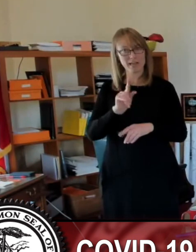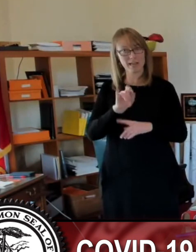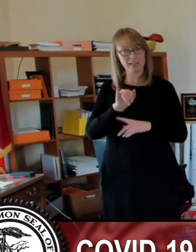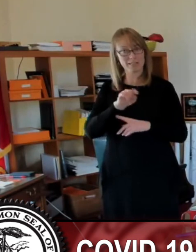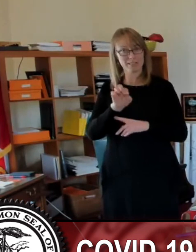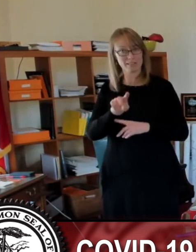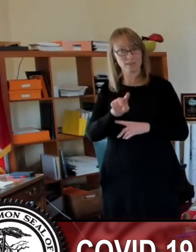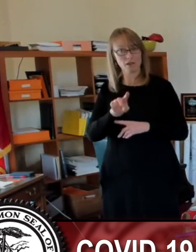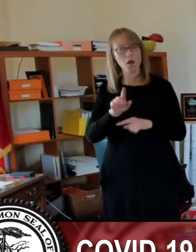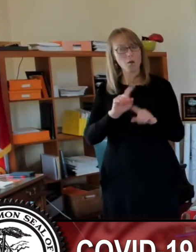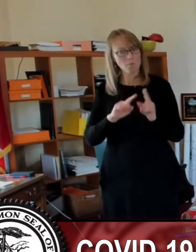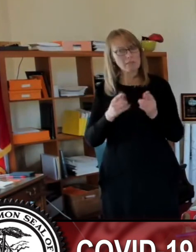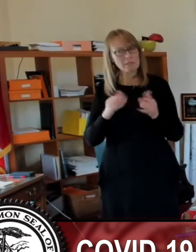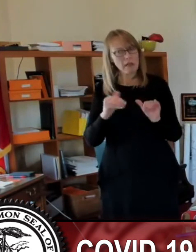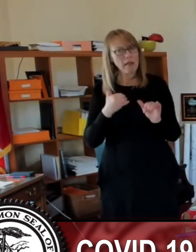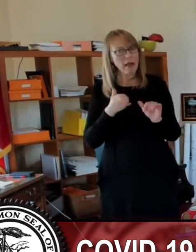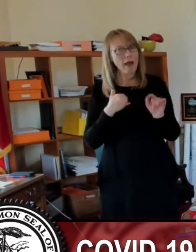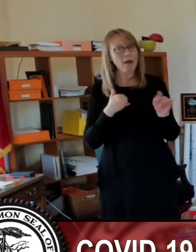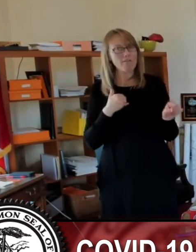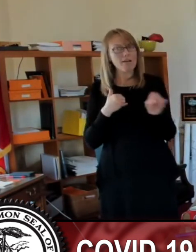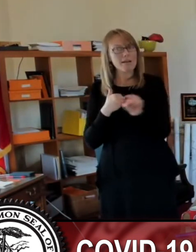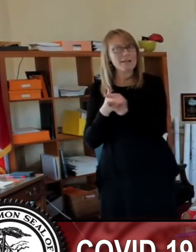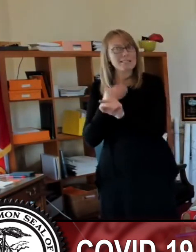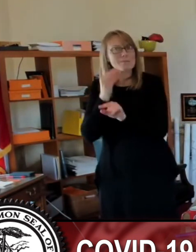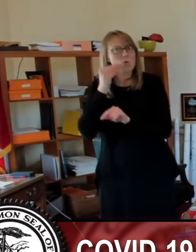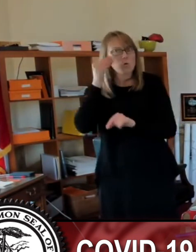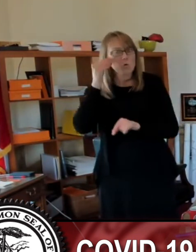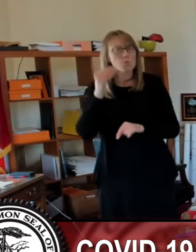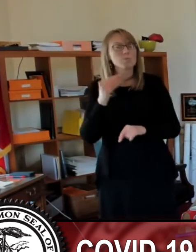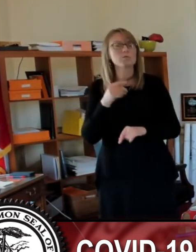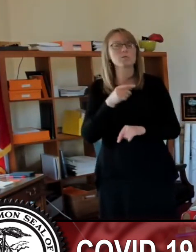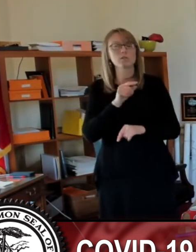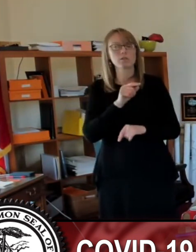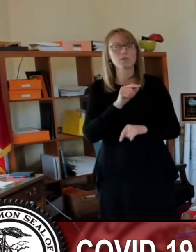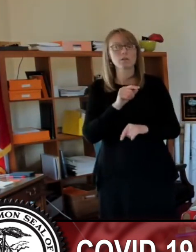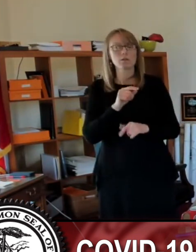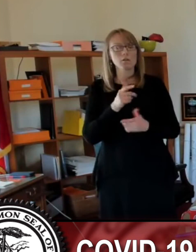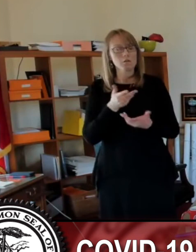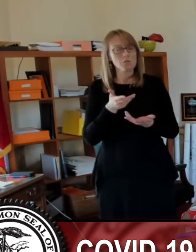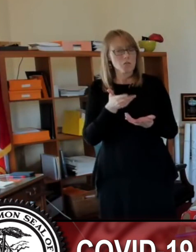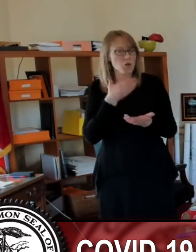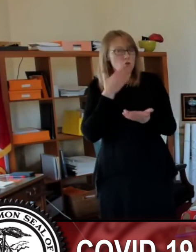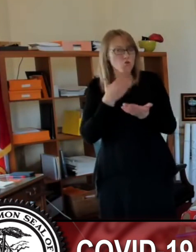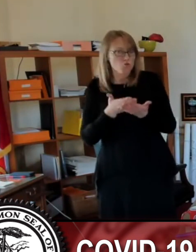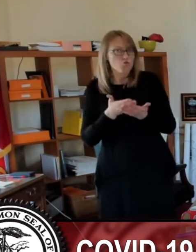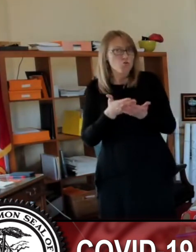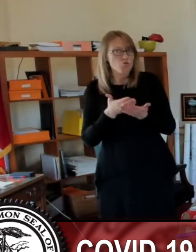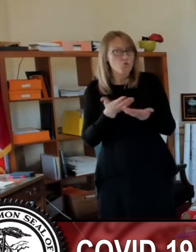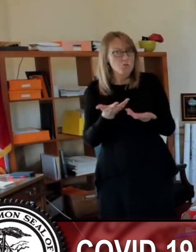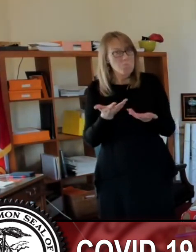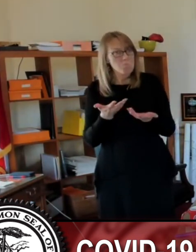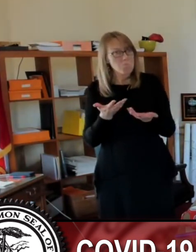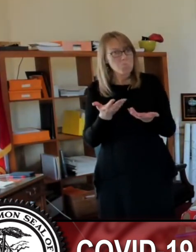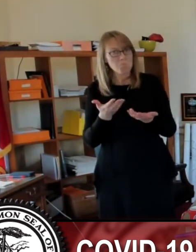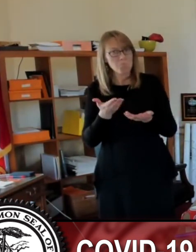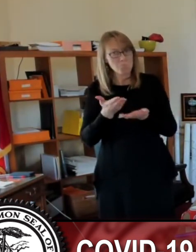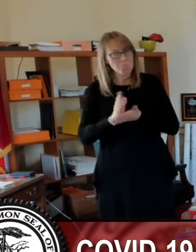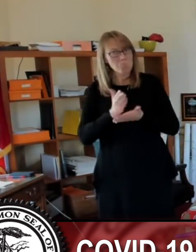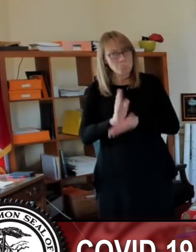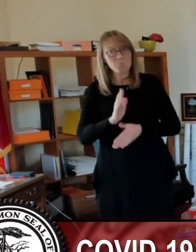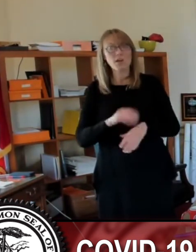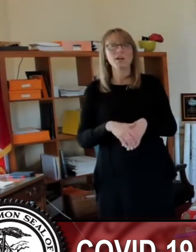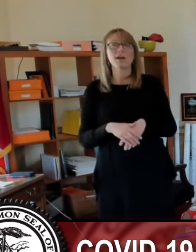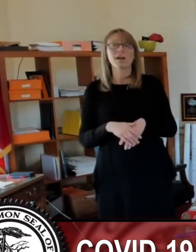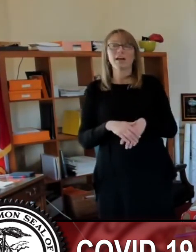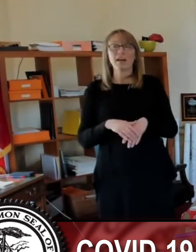housing that is at an affordable rate. And so we have that, and coupled with the funds that we've